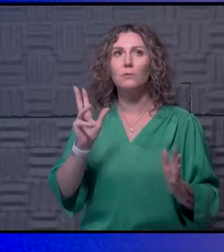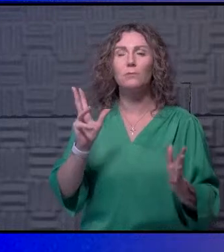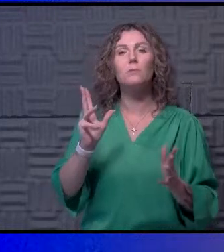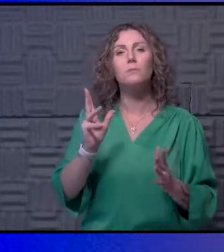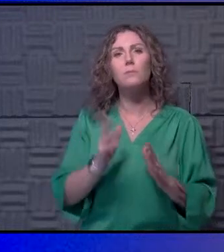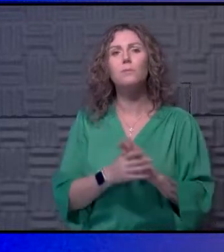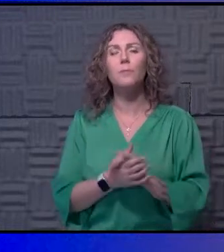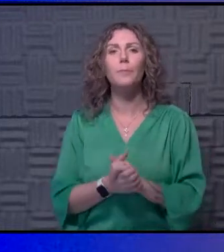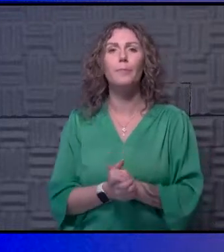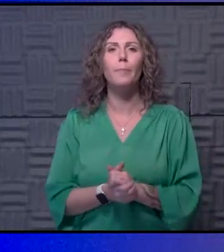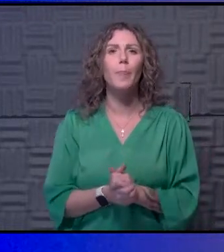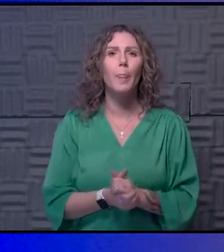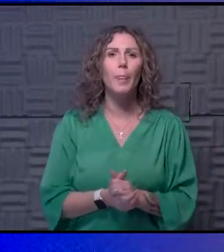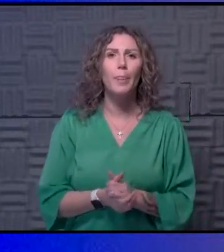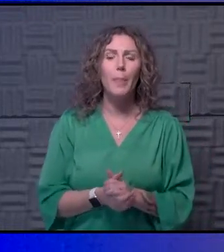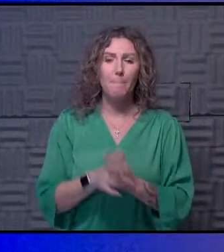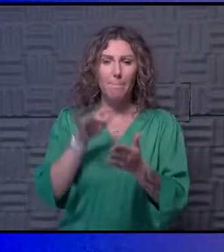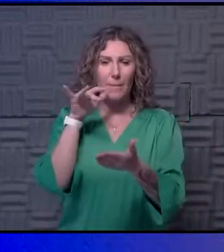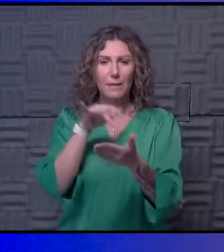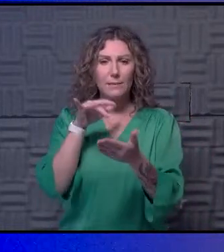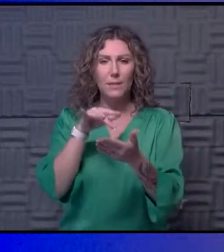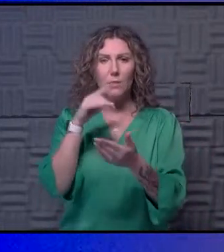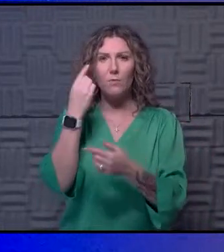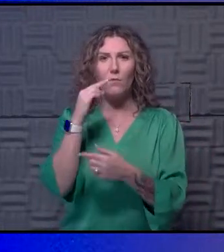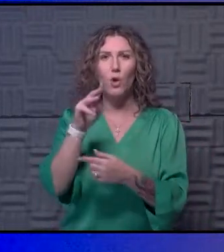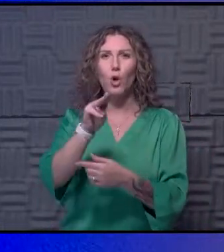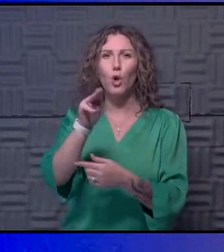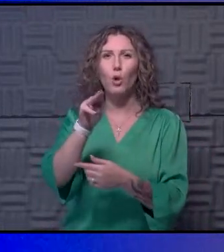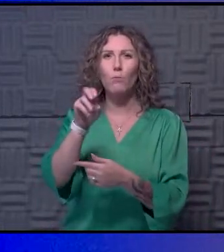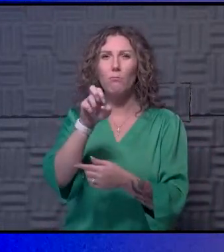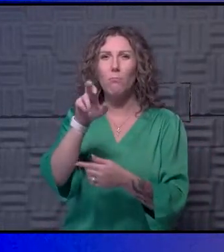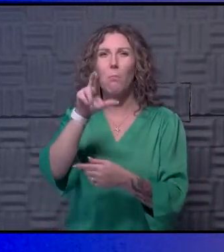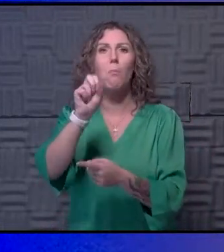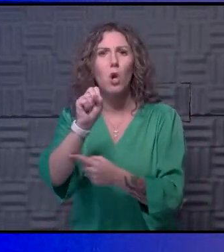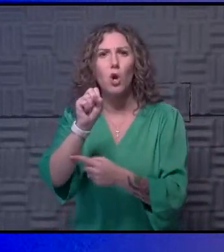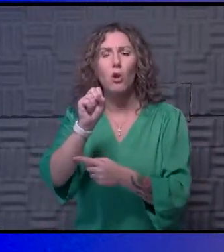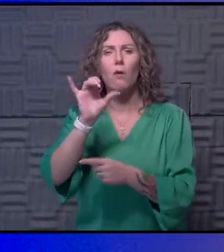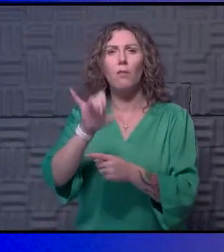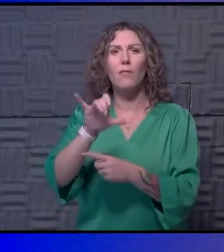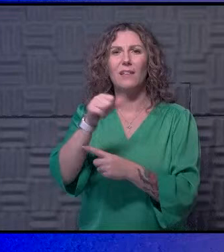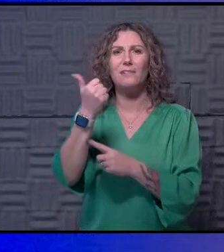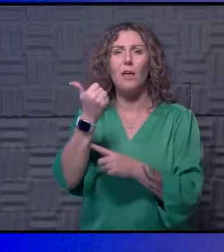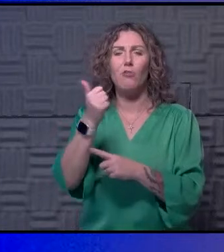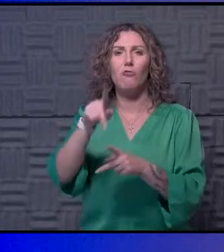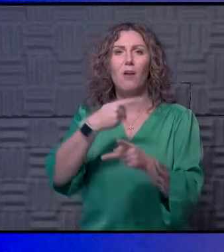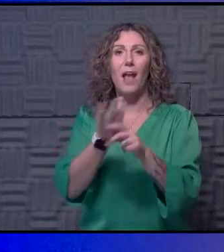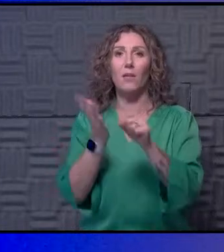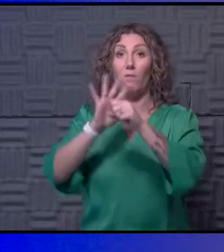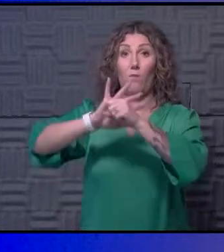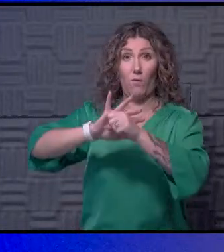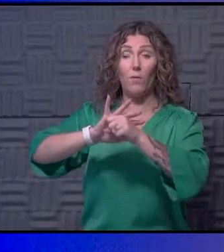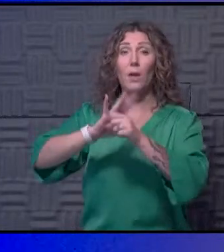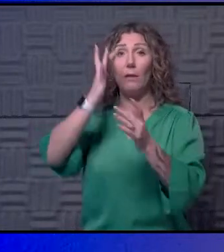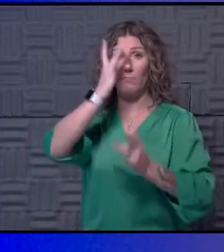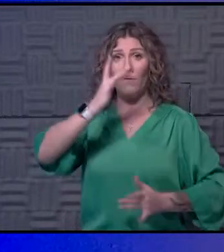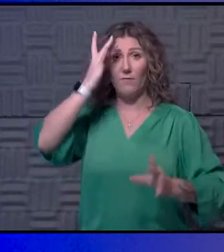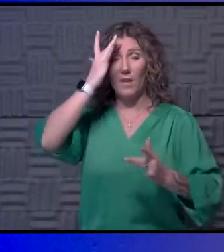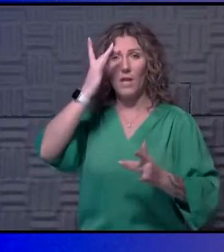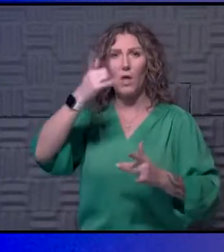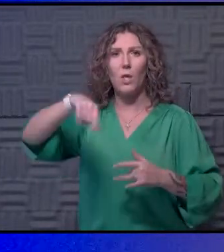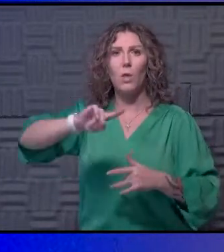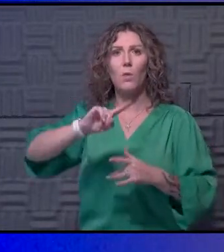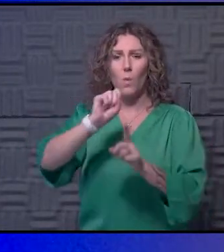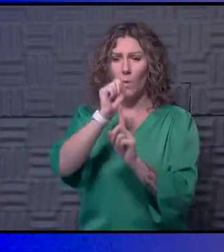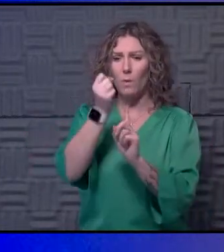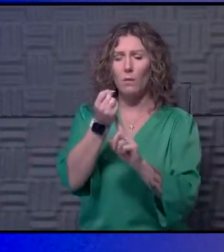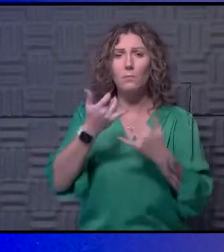diseases as well. They were studying it for MERS, which is another type of coronavirus infection. And those cases